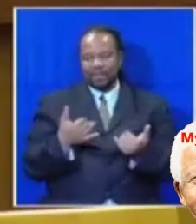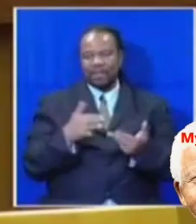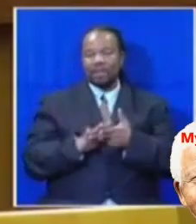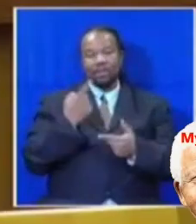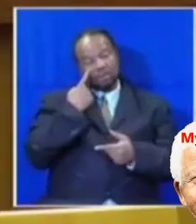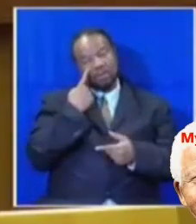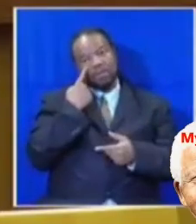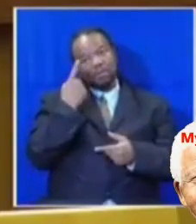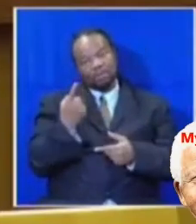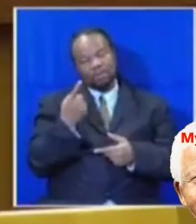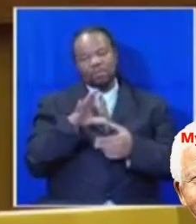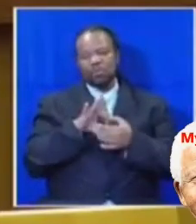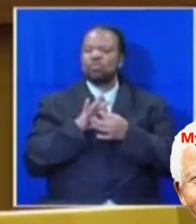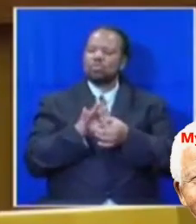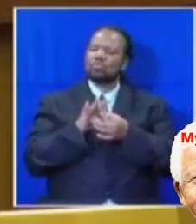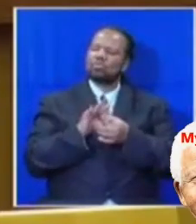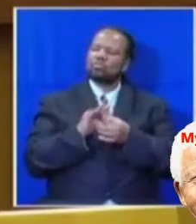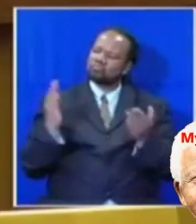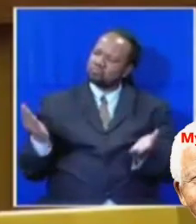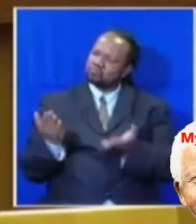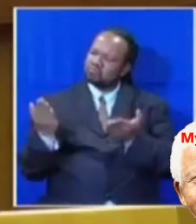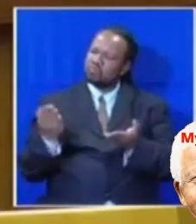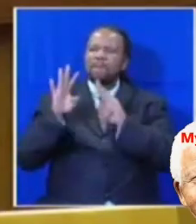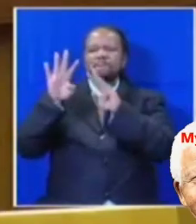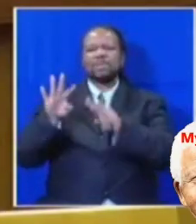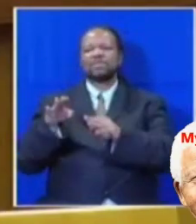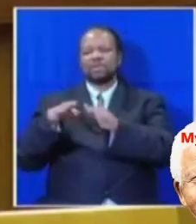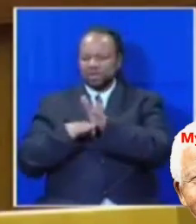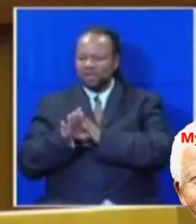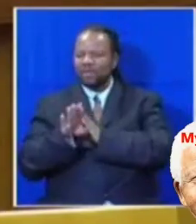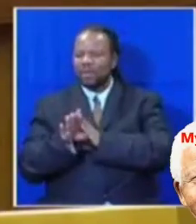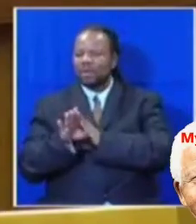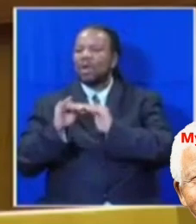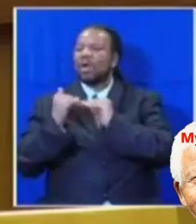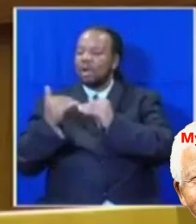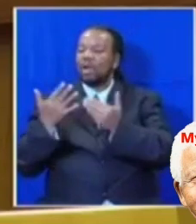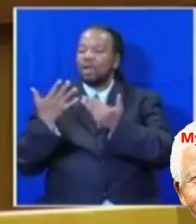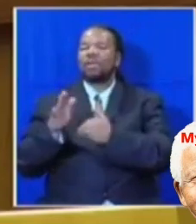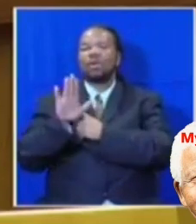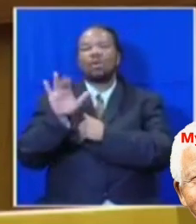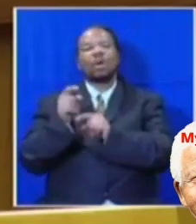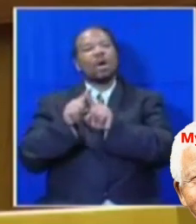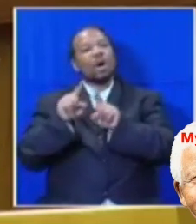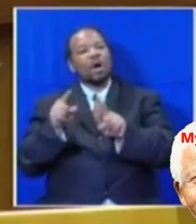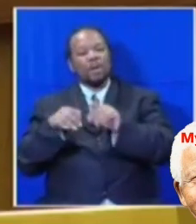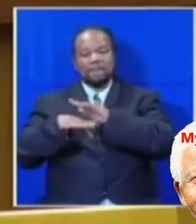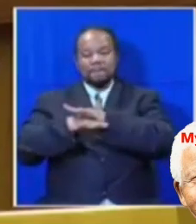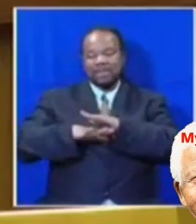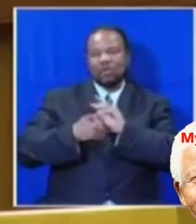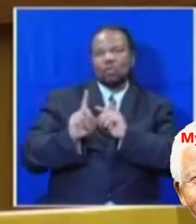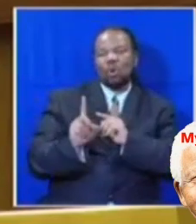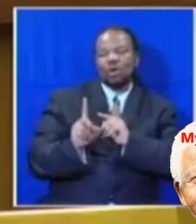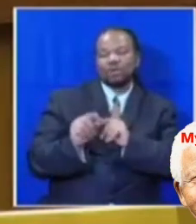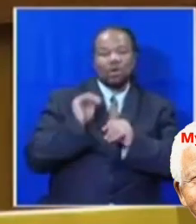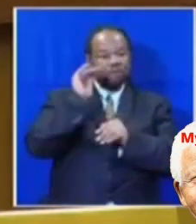Africa's commitment to the promotion of peace, stability, and development in the continent is premised on our foreign policy, is